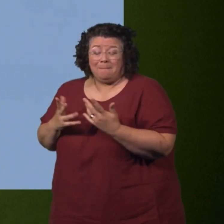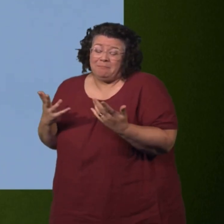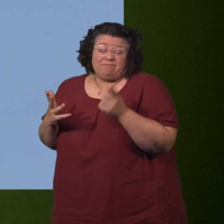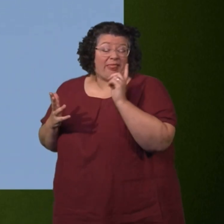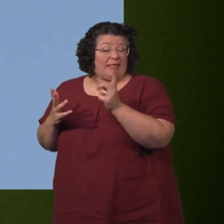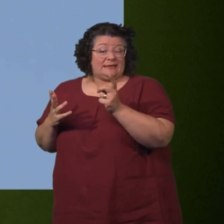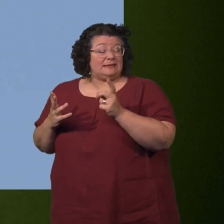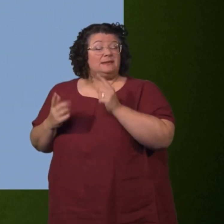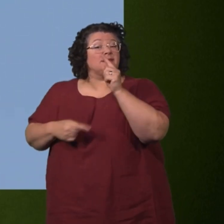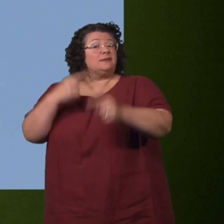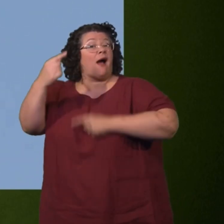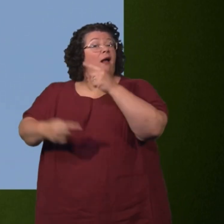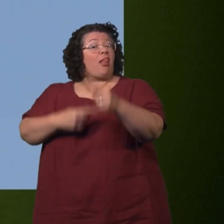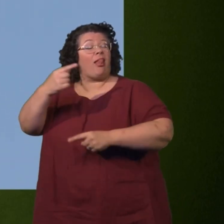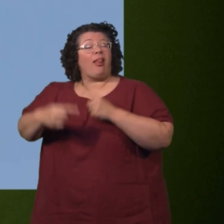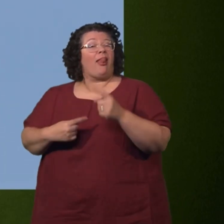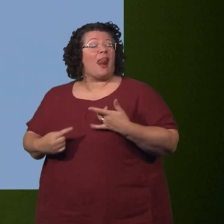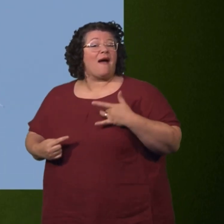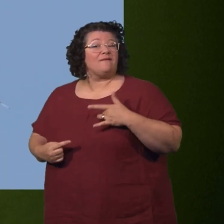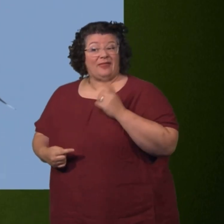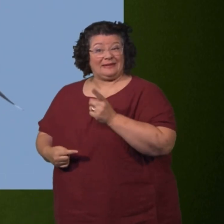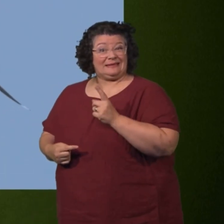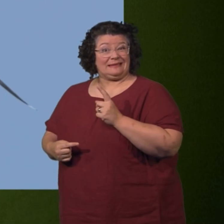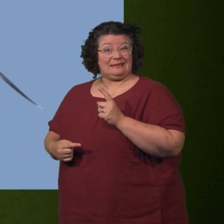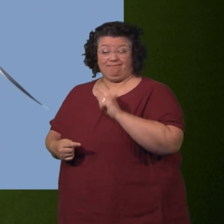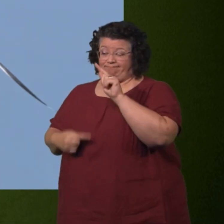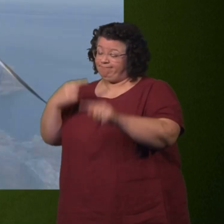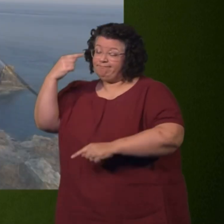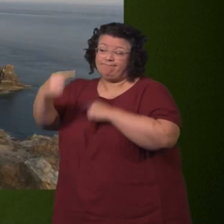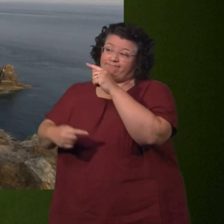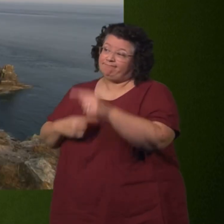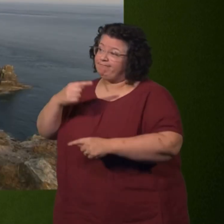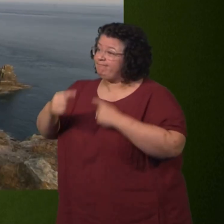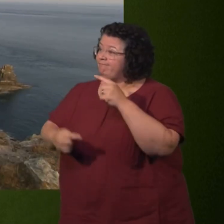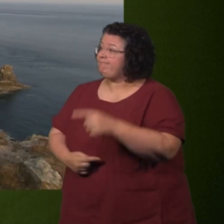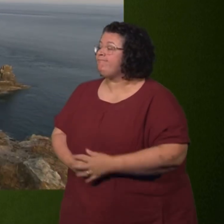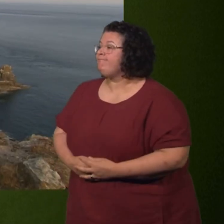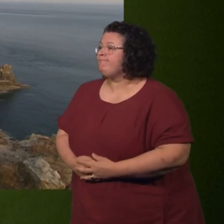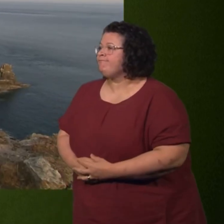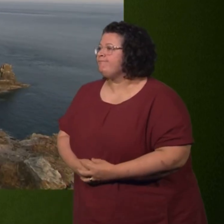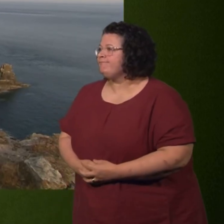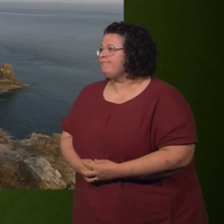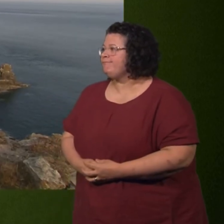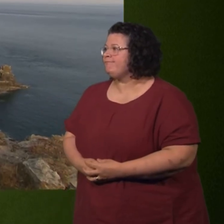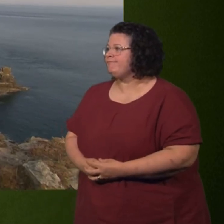feed their own chicks, their own brood. The cycle of life. They absolutely do need that food.